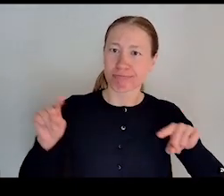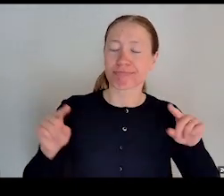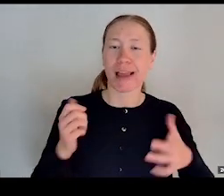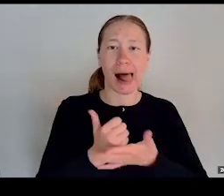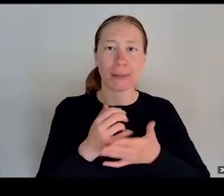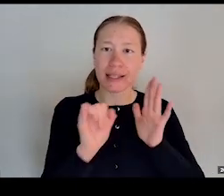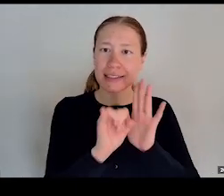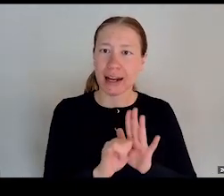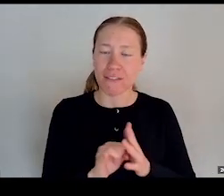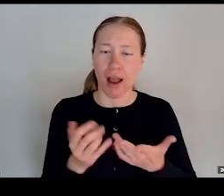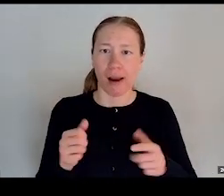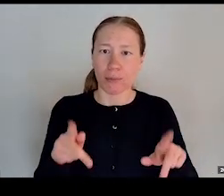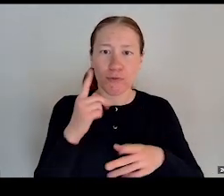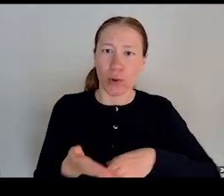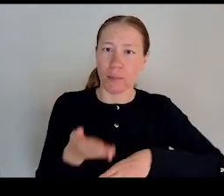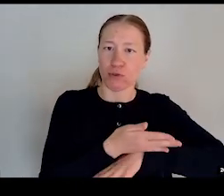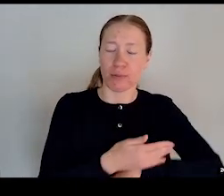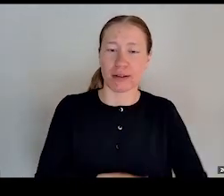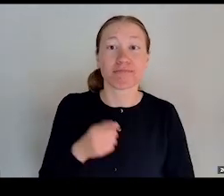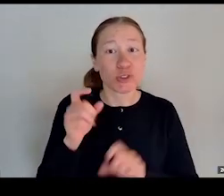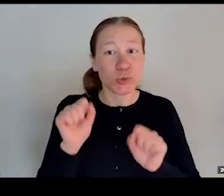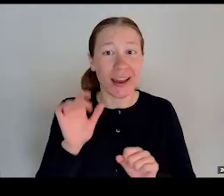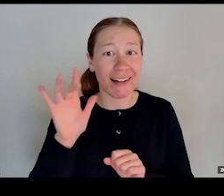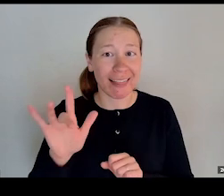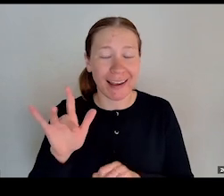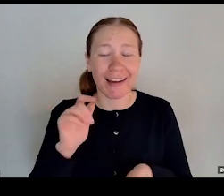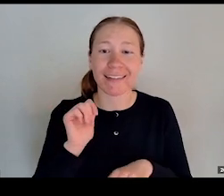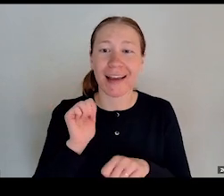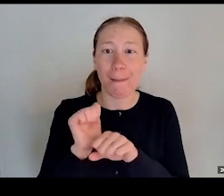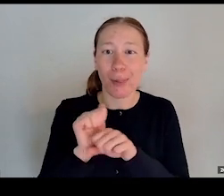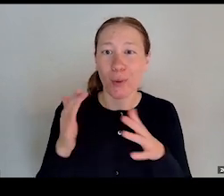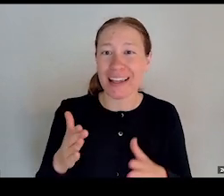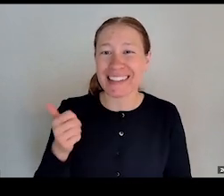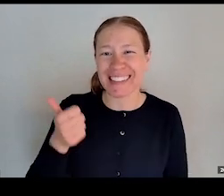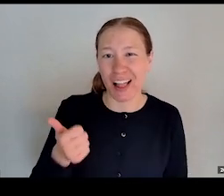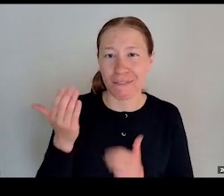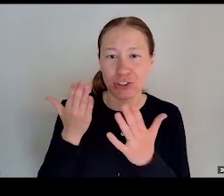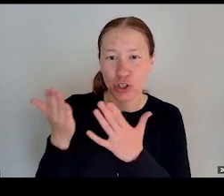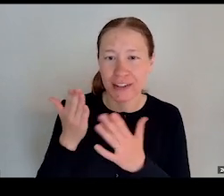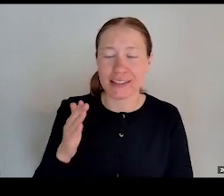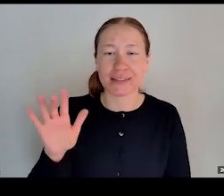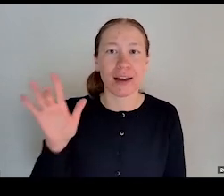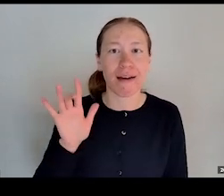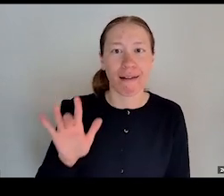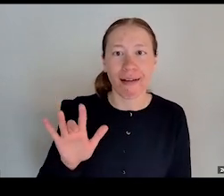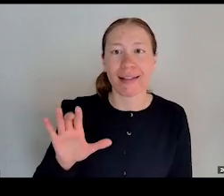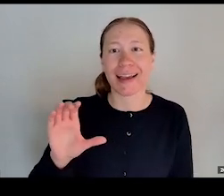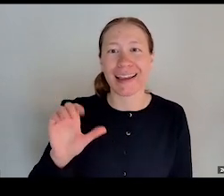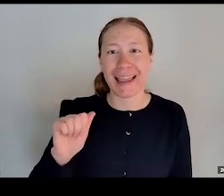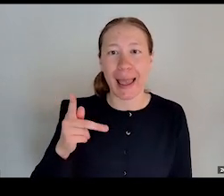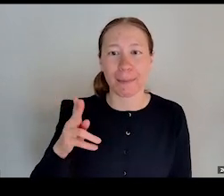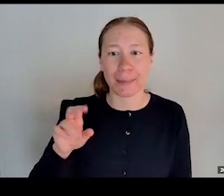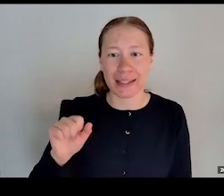identify opportunities for improvement. You can click on Employee Self-Service, go to Campus Personnel Information, and then